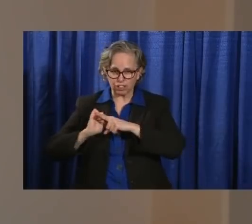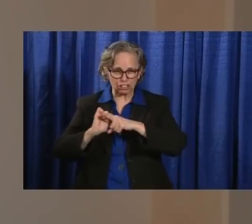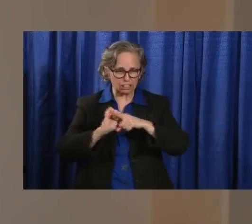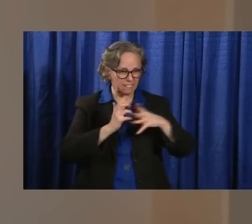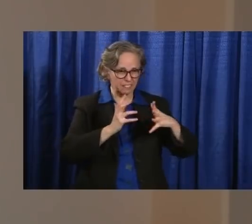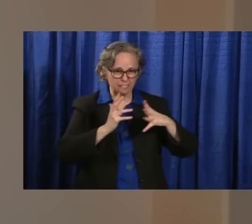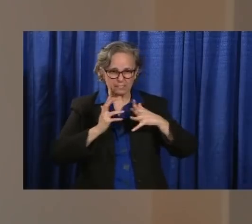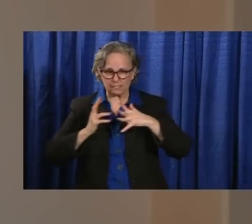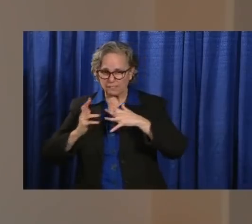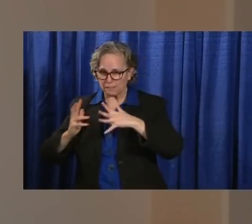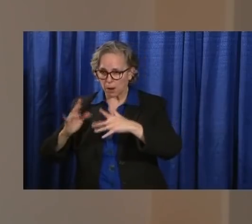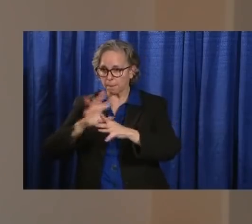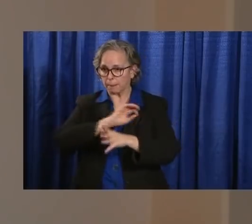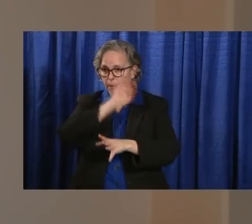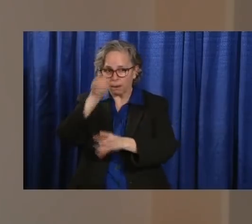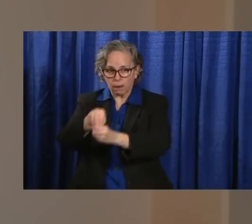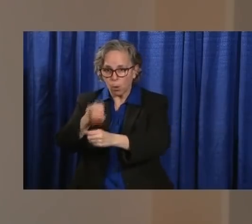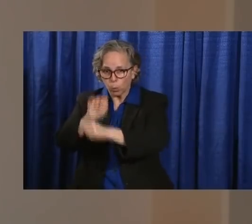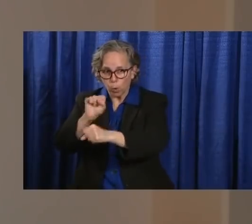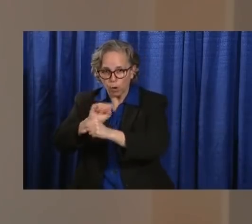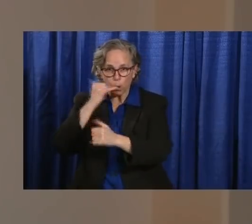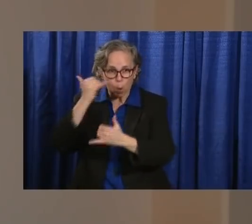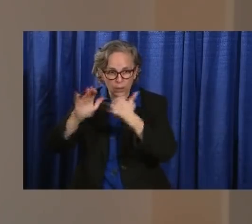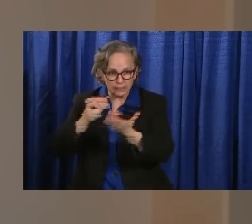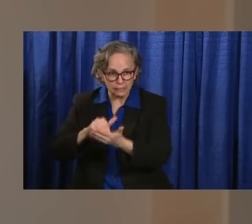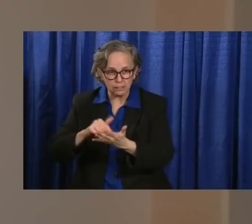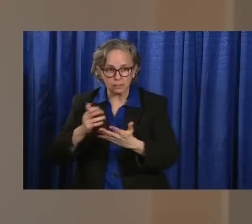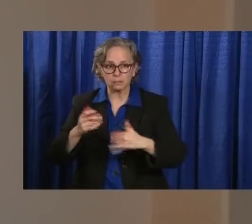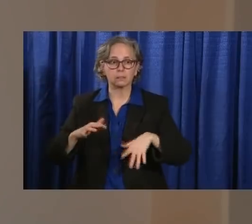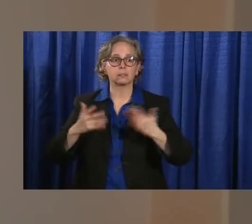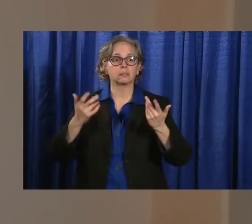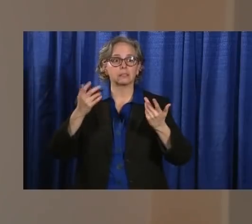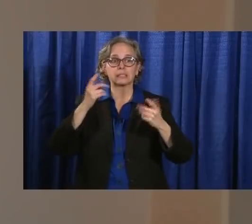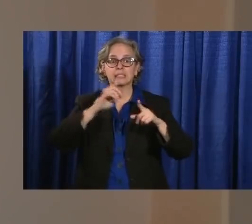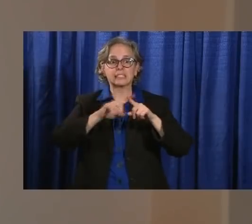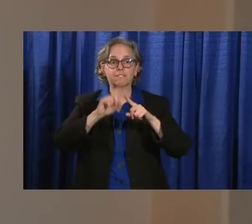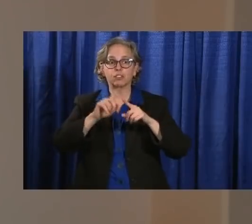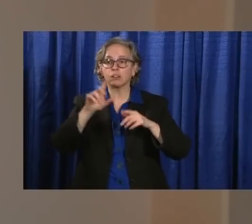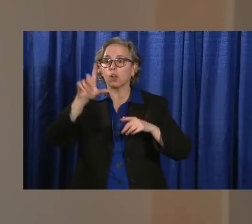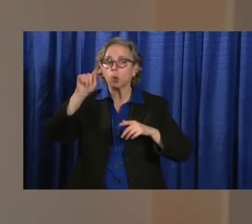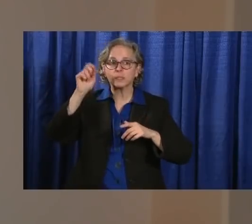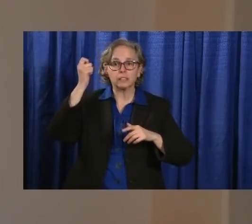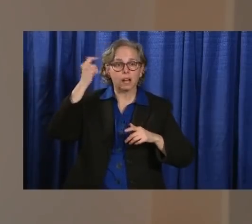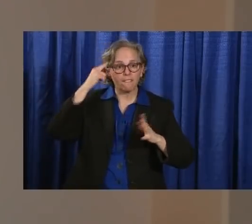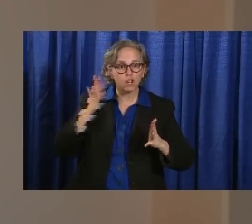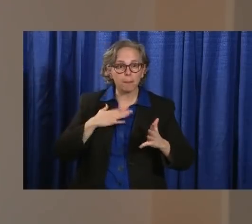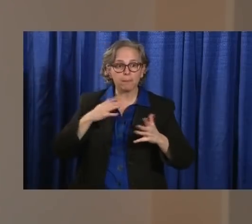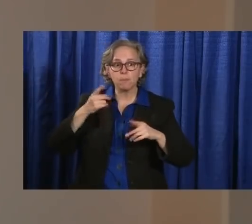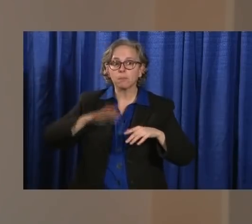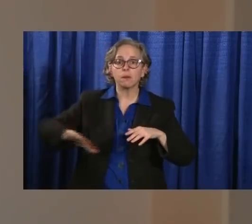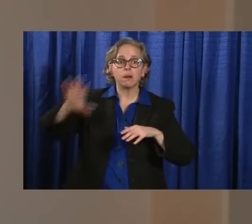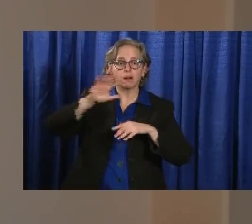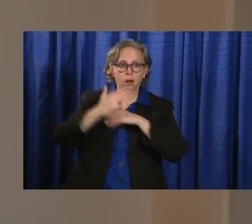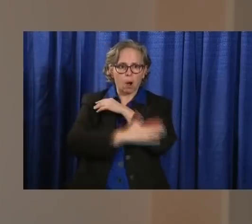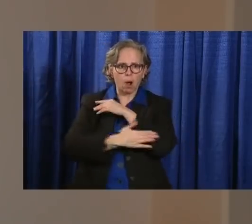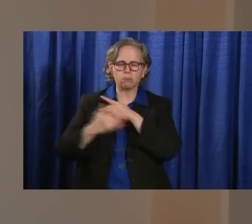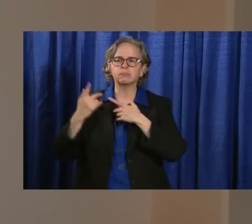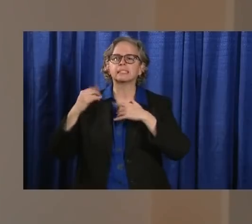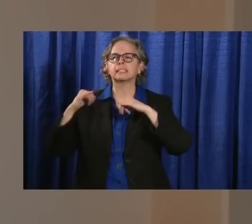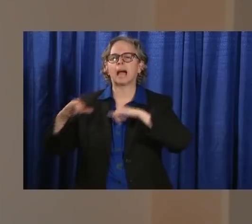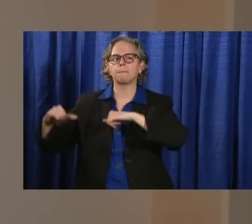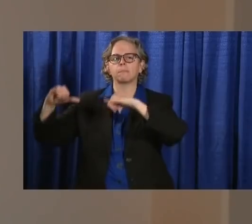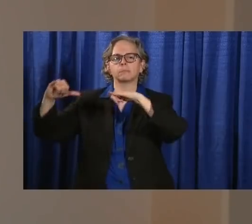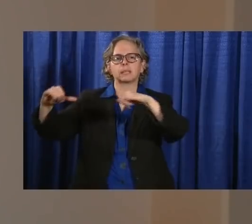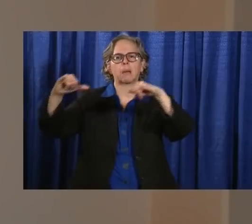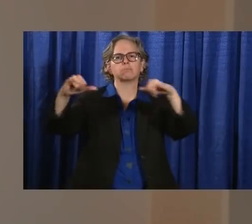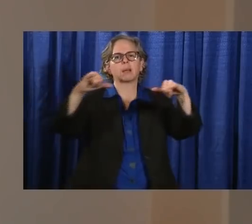a call with lieutenant governors from around the country this week. I know that all the states are facing this issue, but